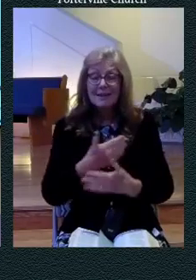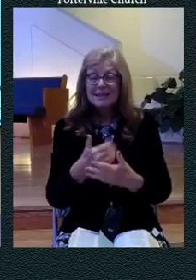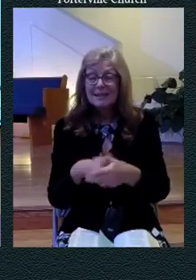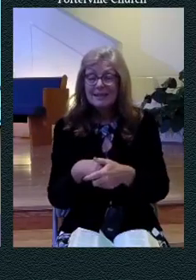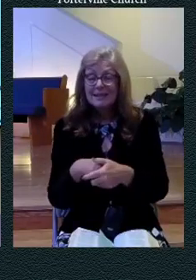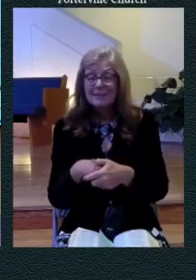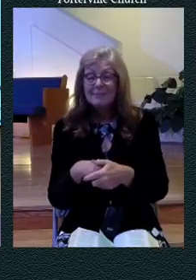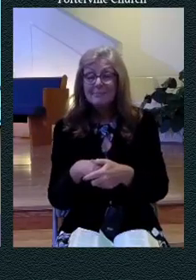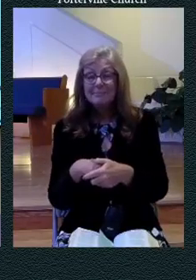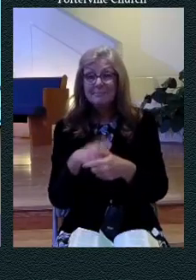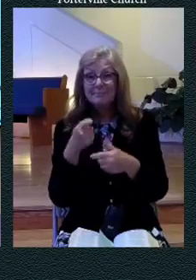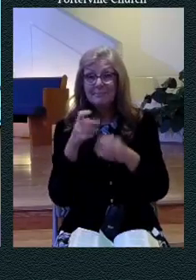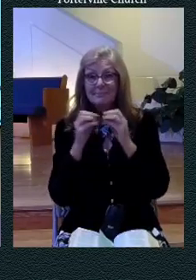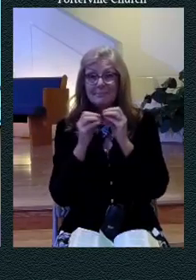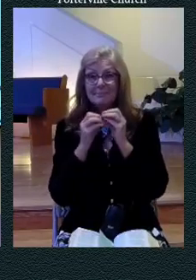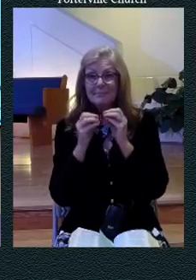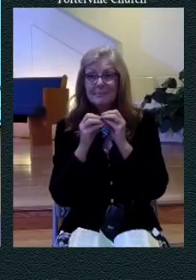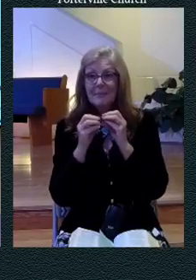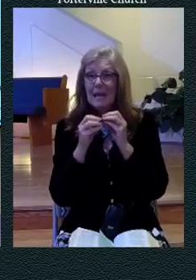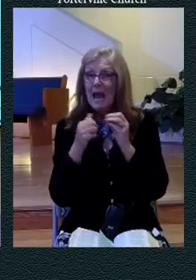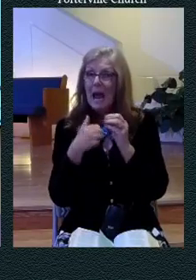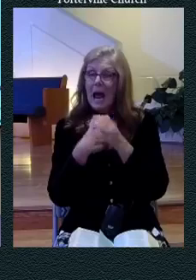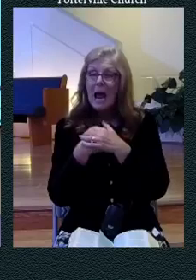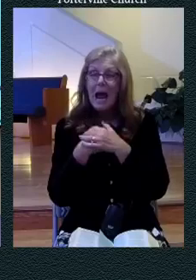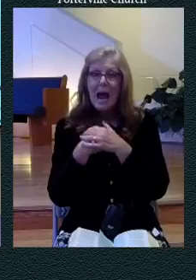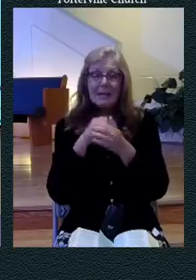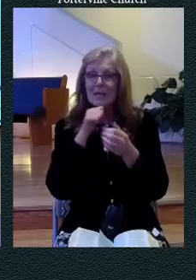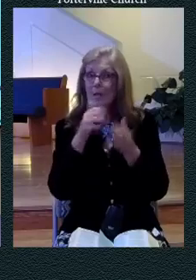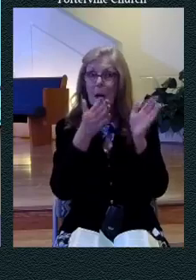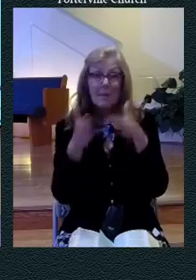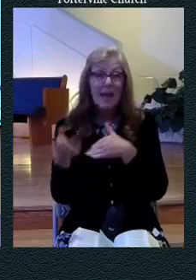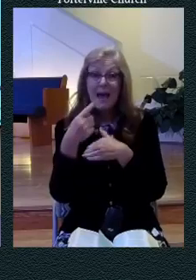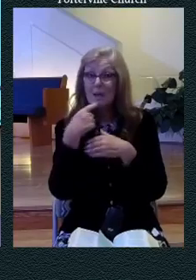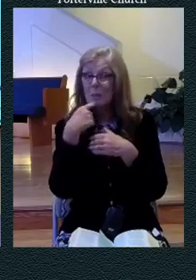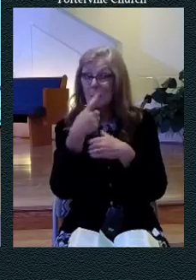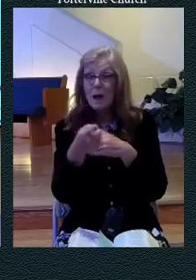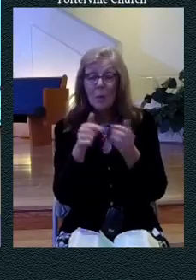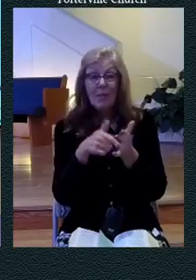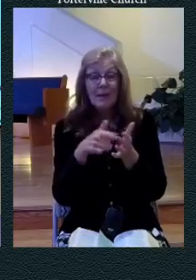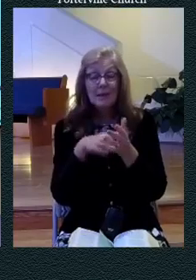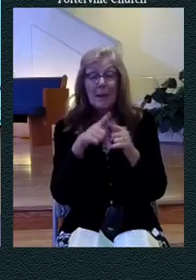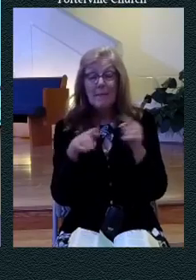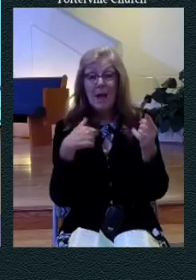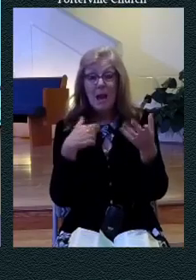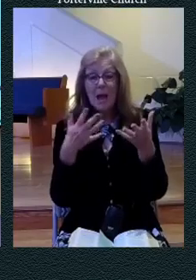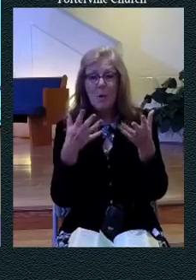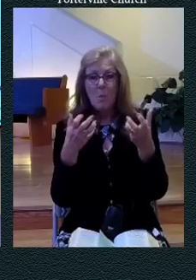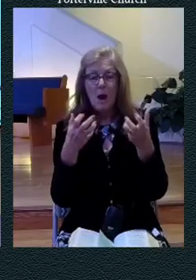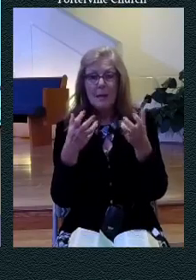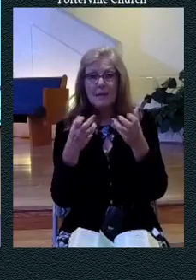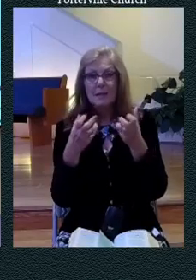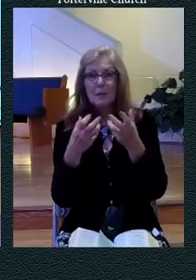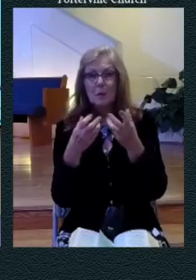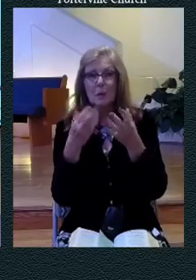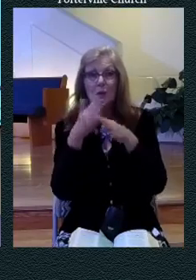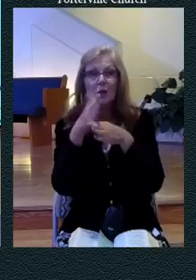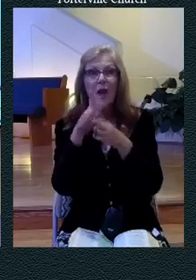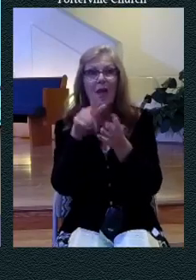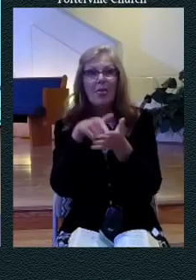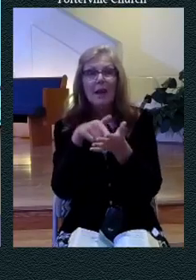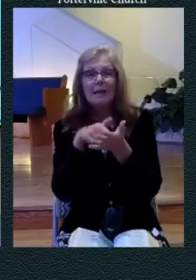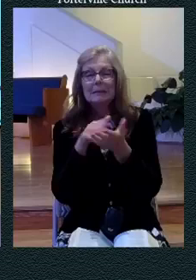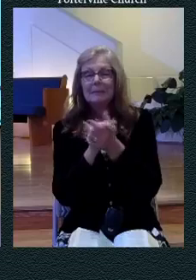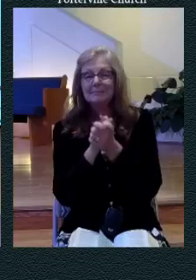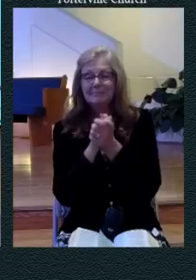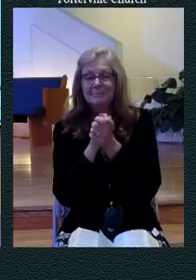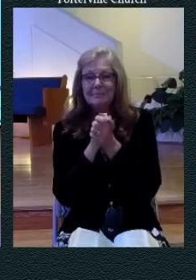the front end. I didn't plan to say these things, but just wanted to put that in. Let's pray, and then I'll begin my prepared